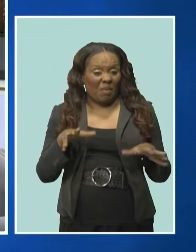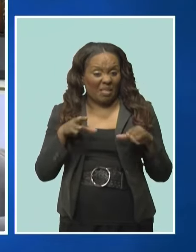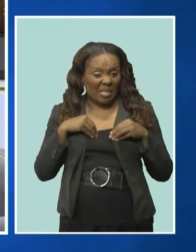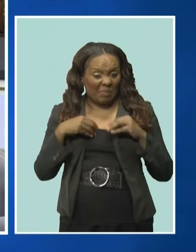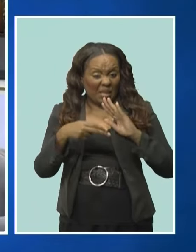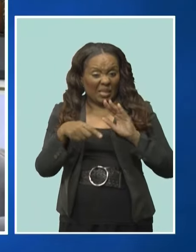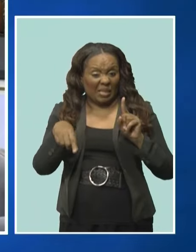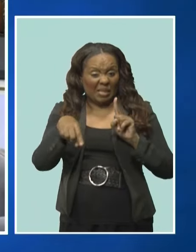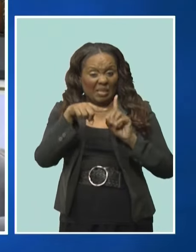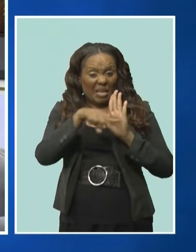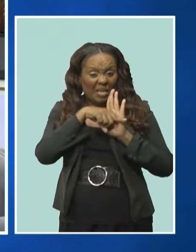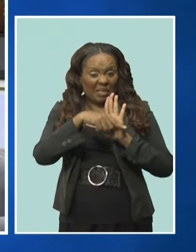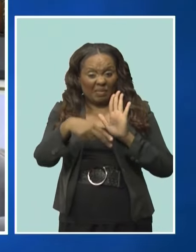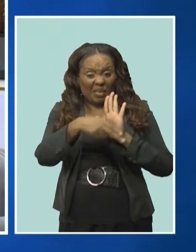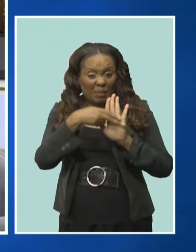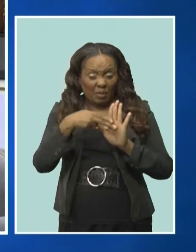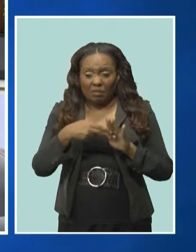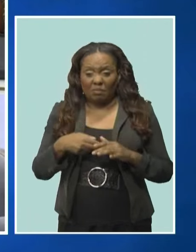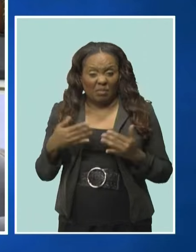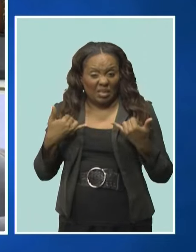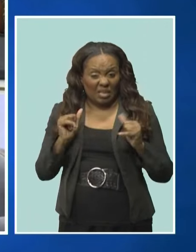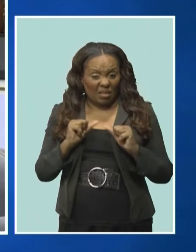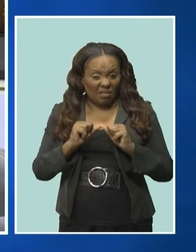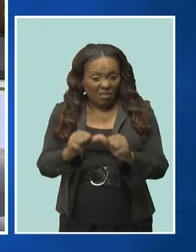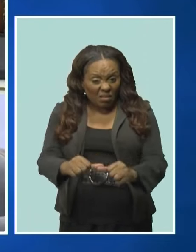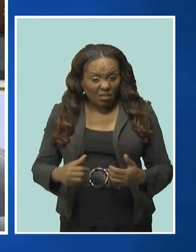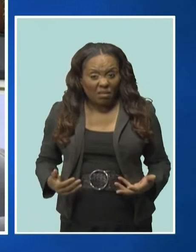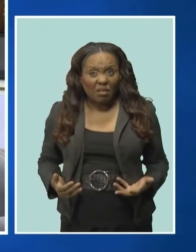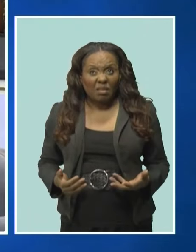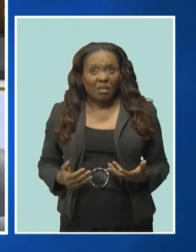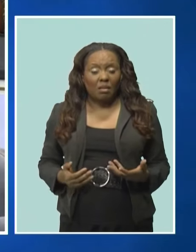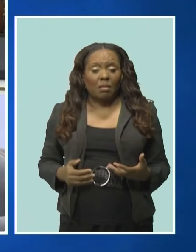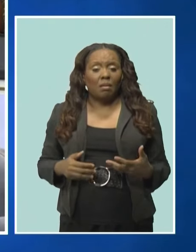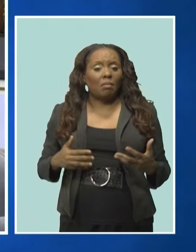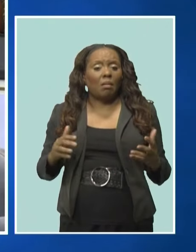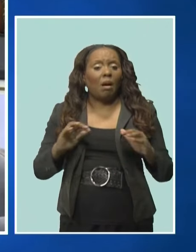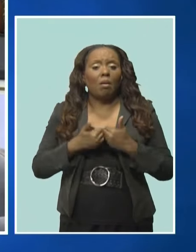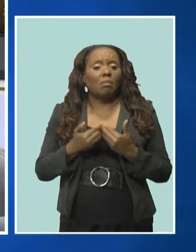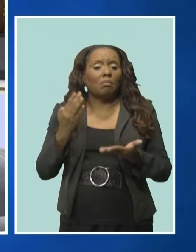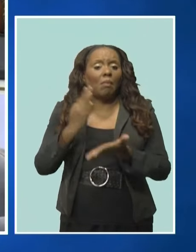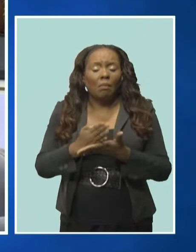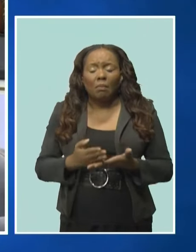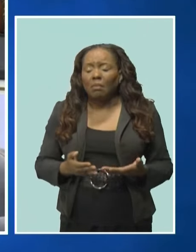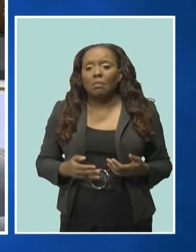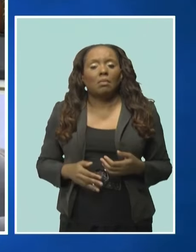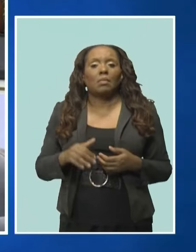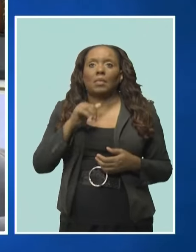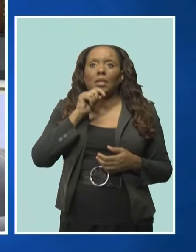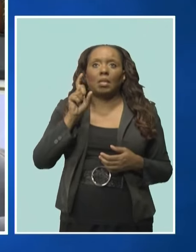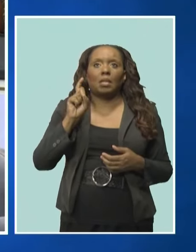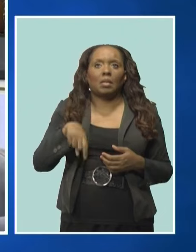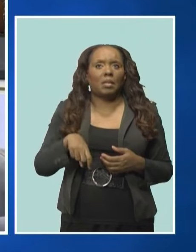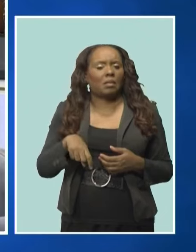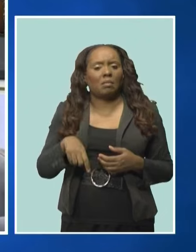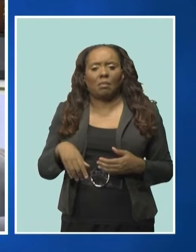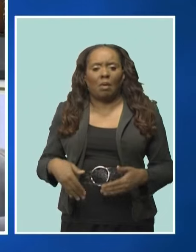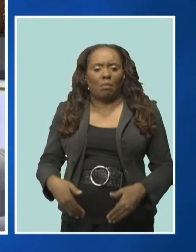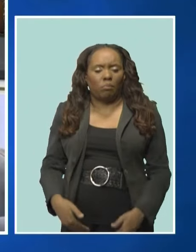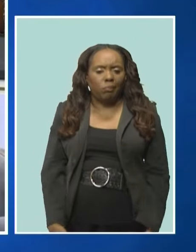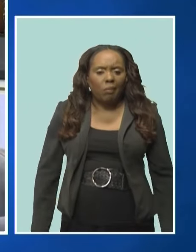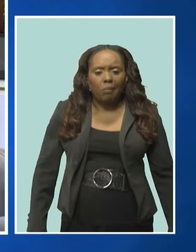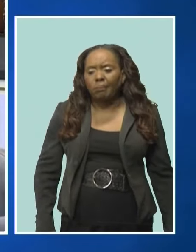label, why are you still doing it 40 years later? Why are you not doing anything about it? So you don't have to have that amputation. I mean, there